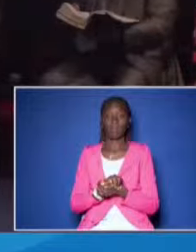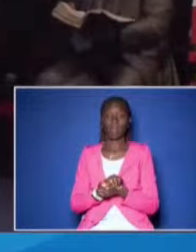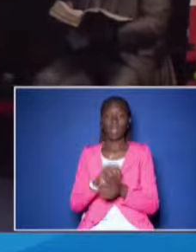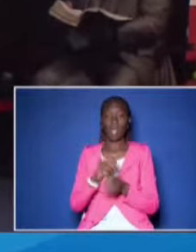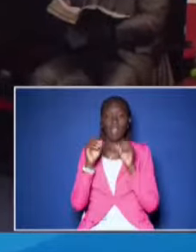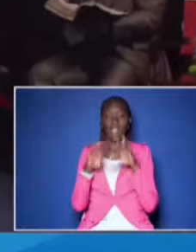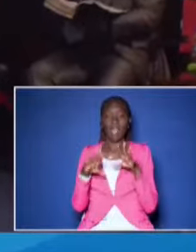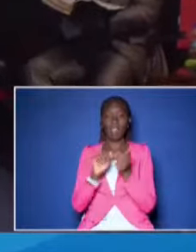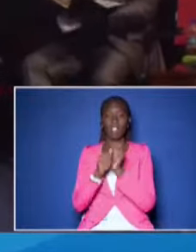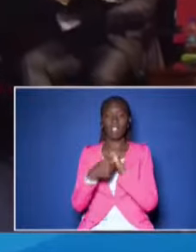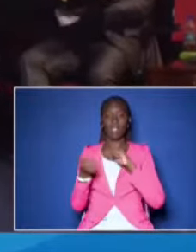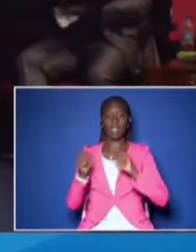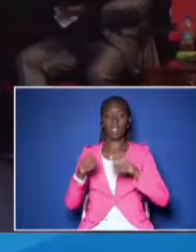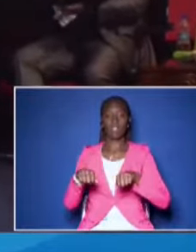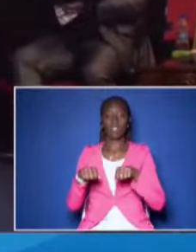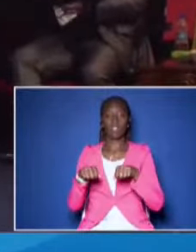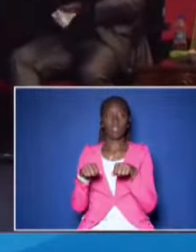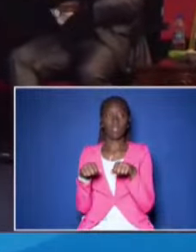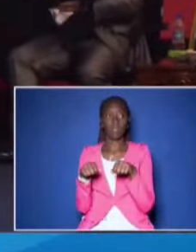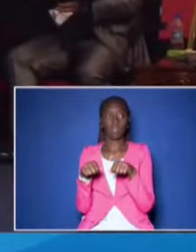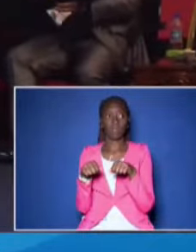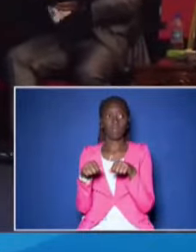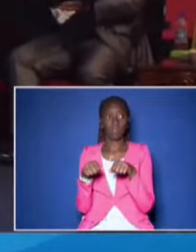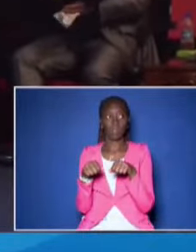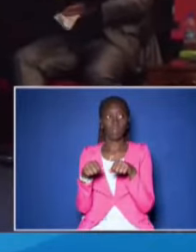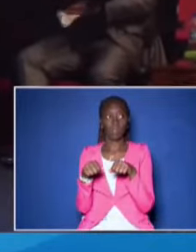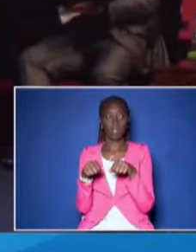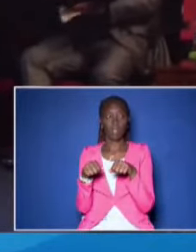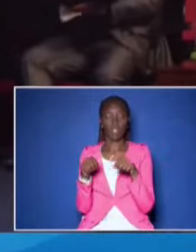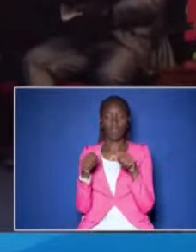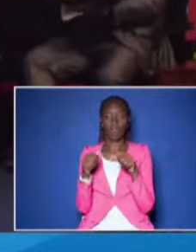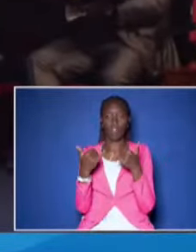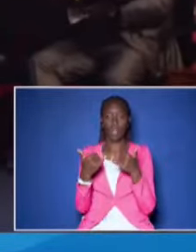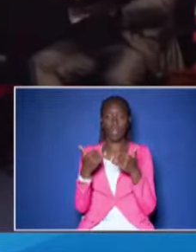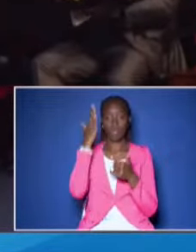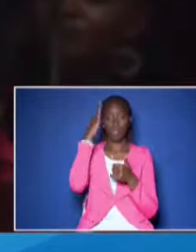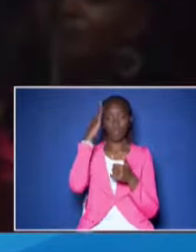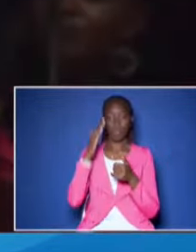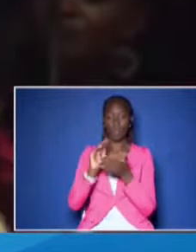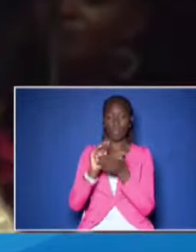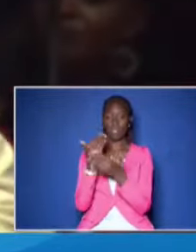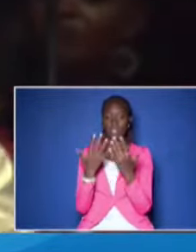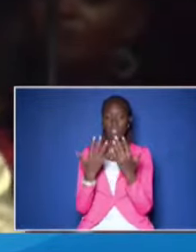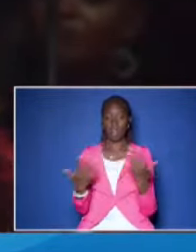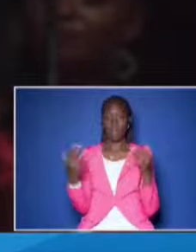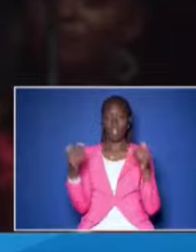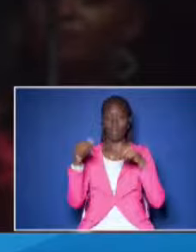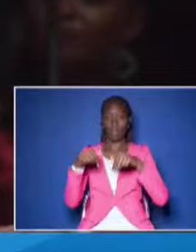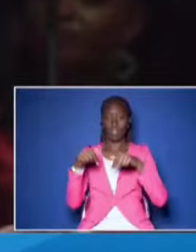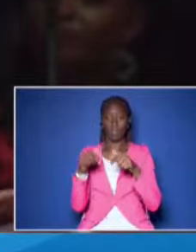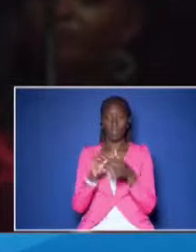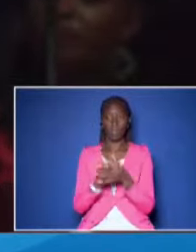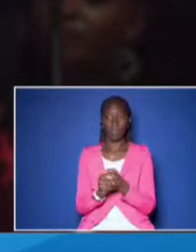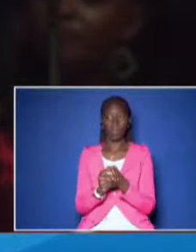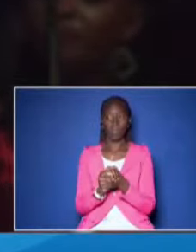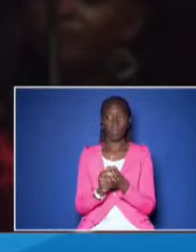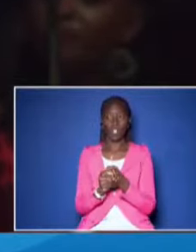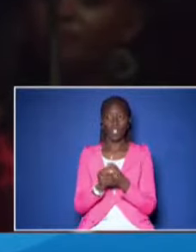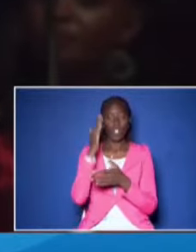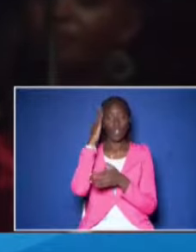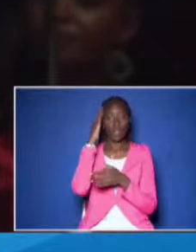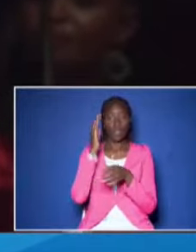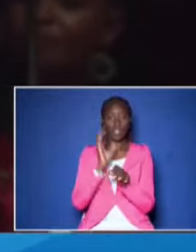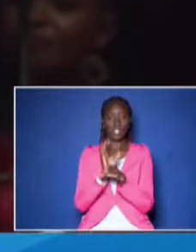can change there you know I'm going to say something to you tonight you know the